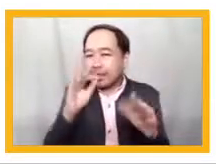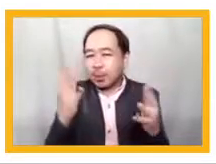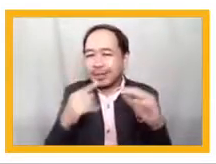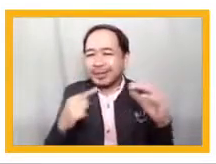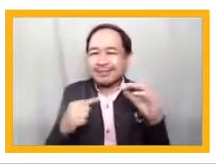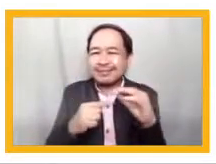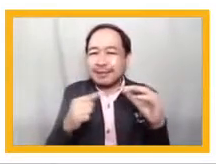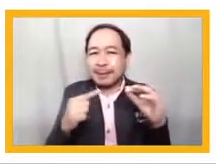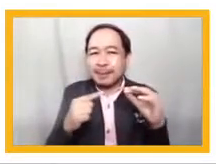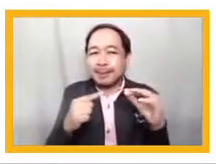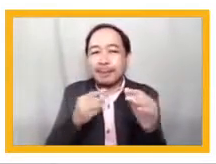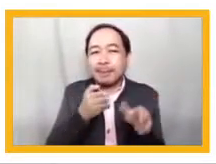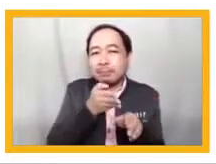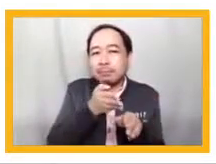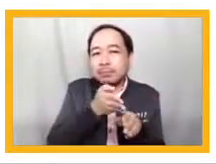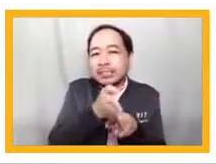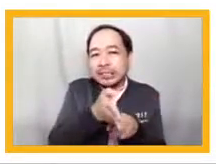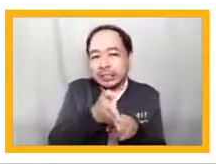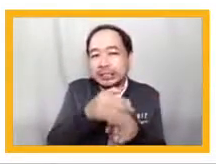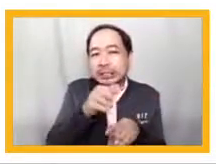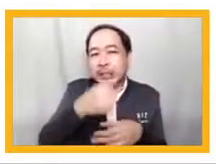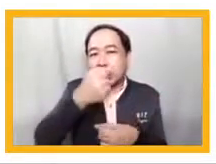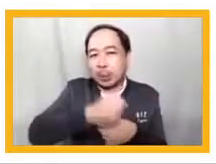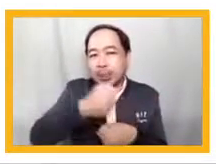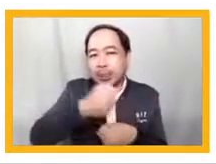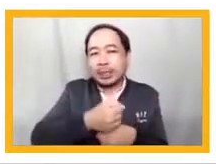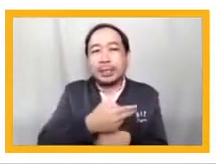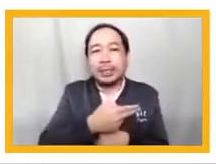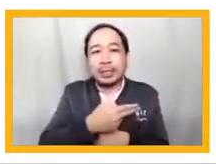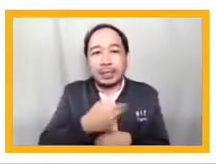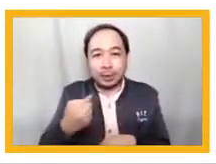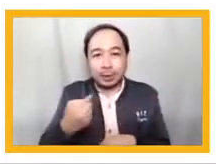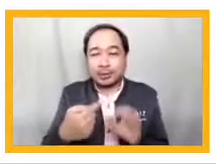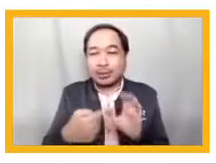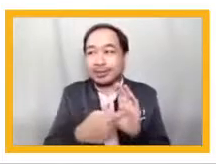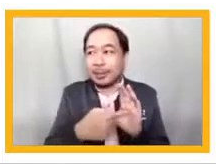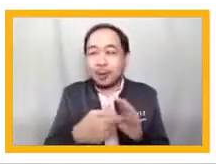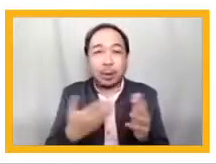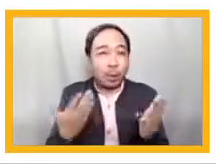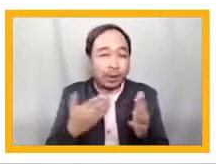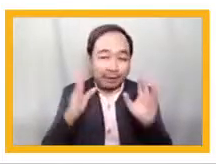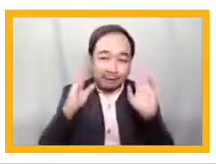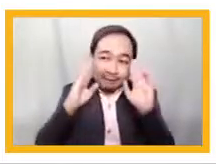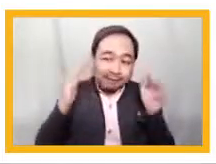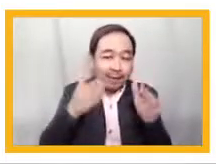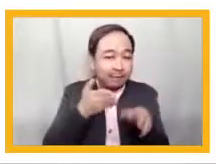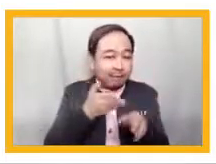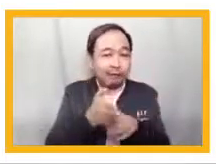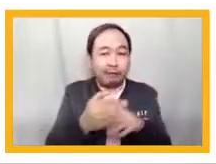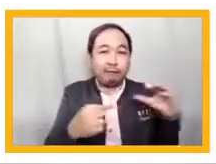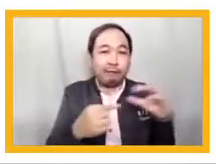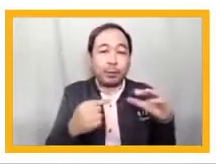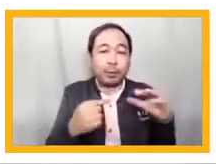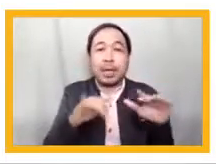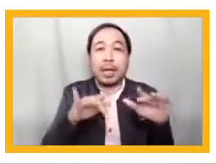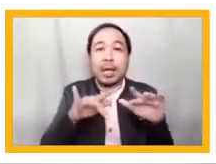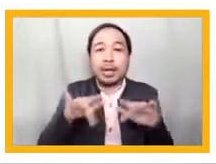found out although the top industry, for example, is the computer software, but the job demand is